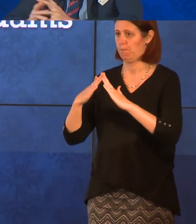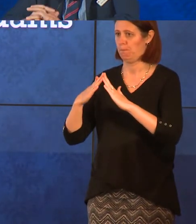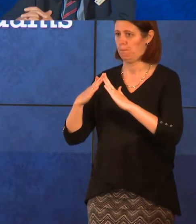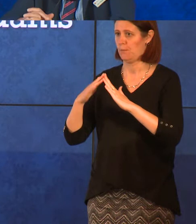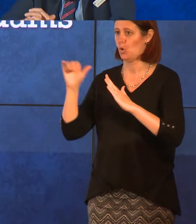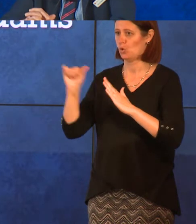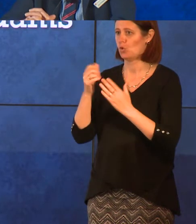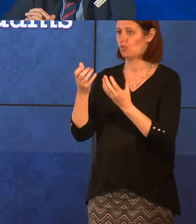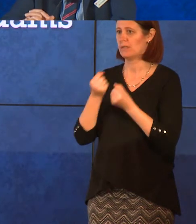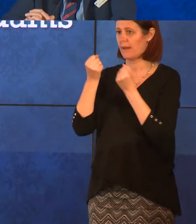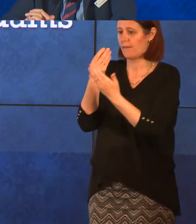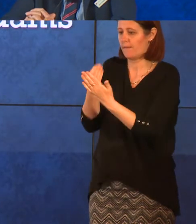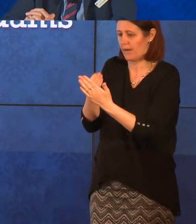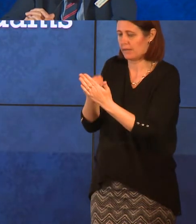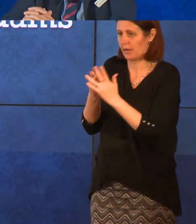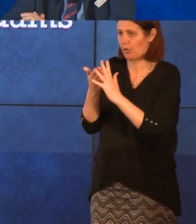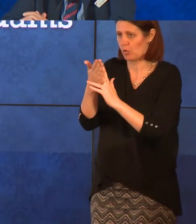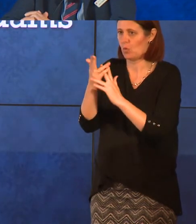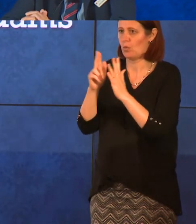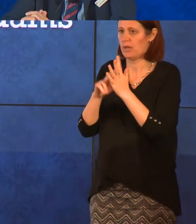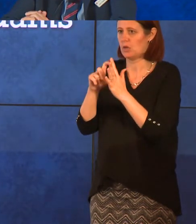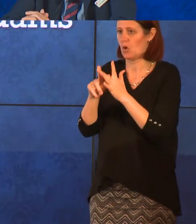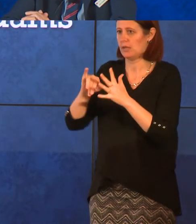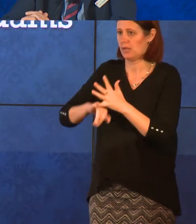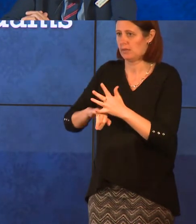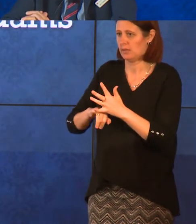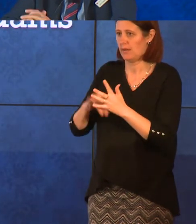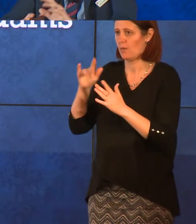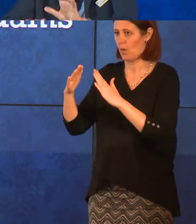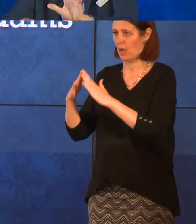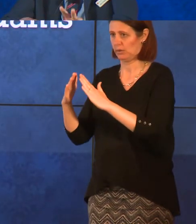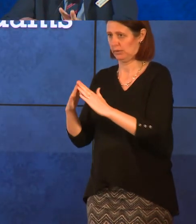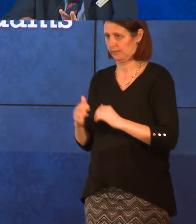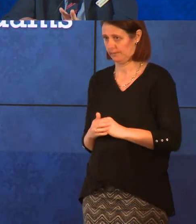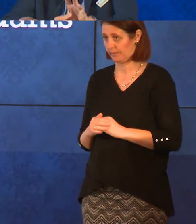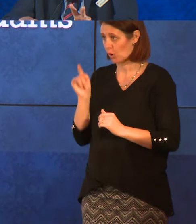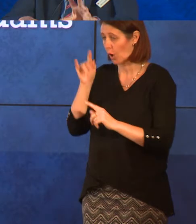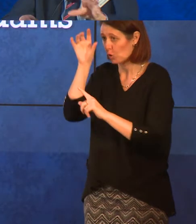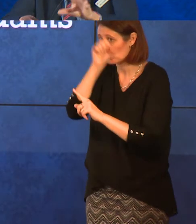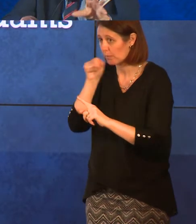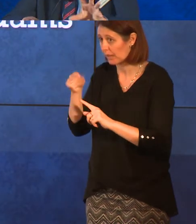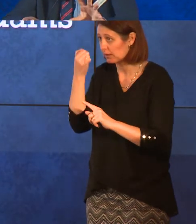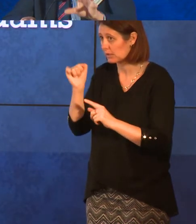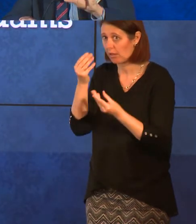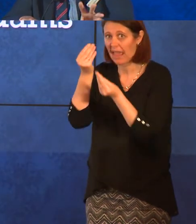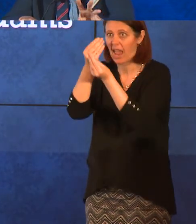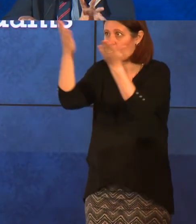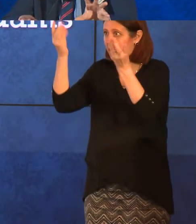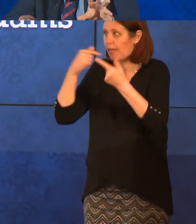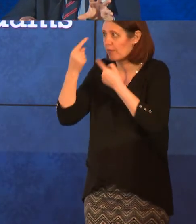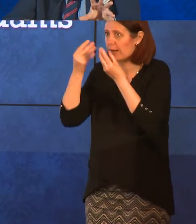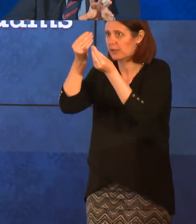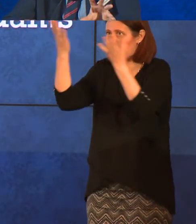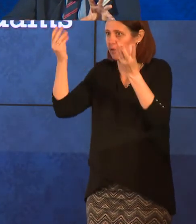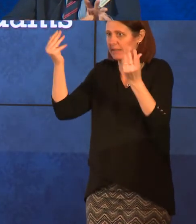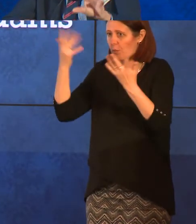receive funding through the scheme for housing. Now, I'm presuming that's still out there. I haven't actually seen it in